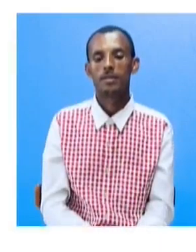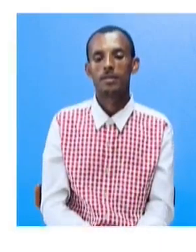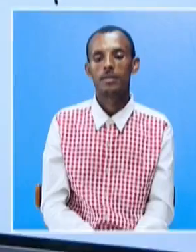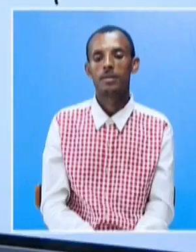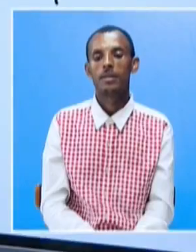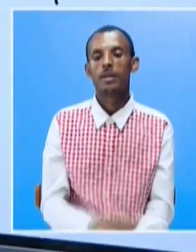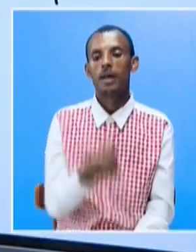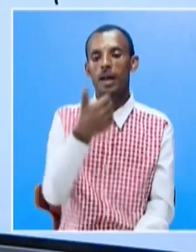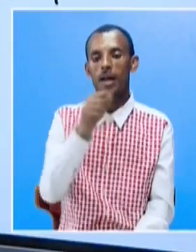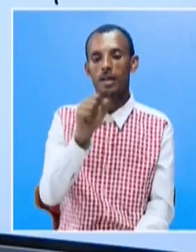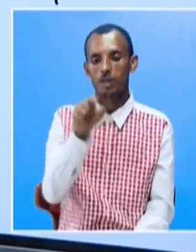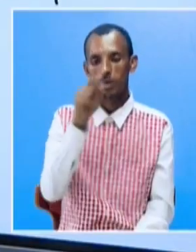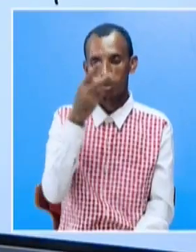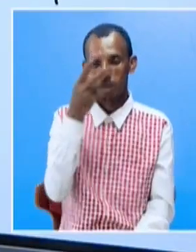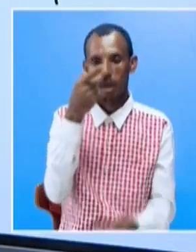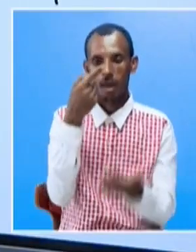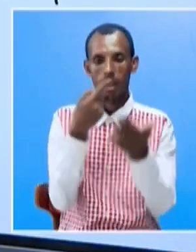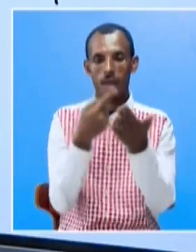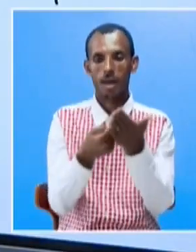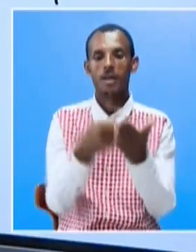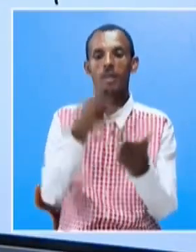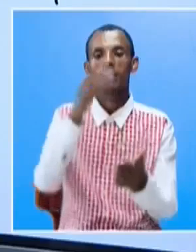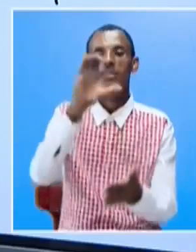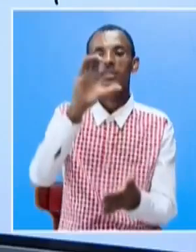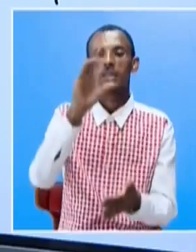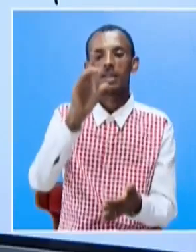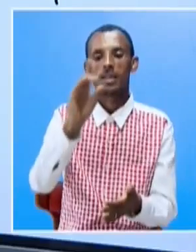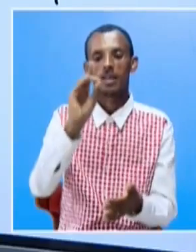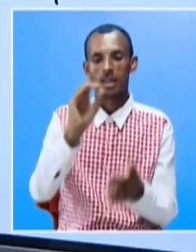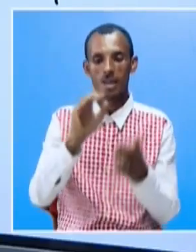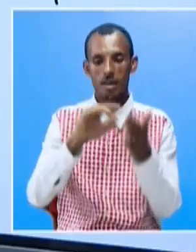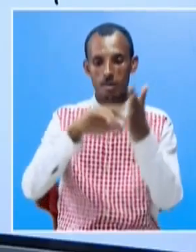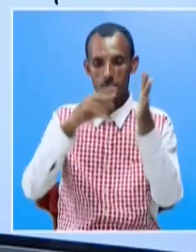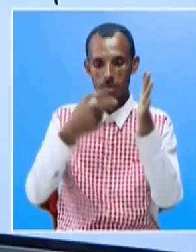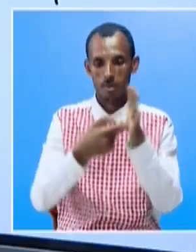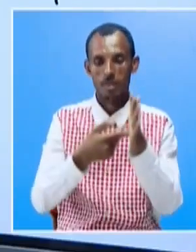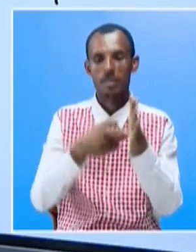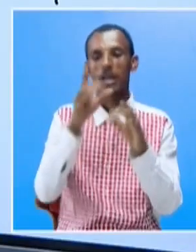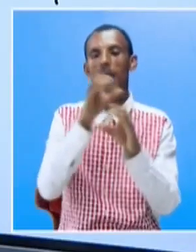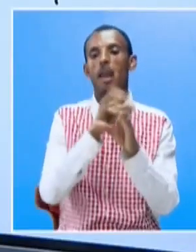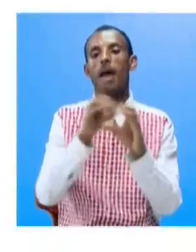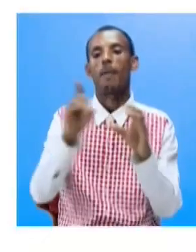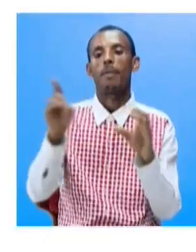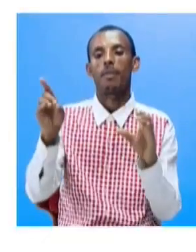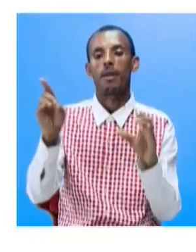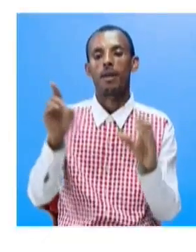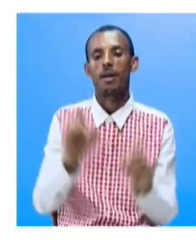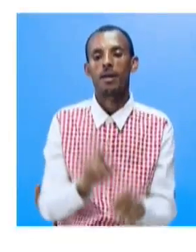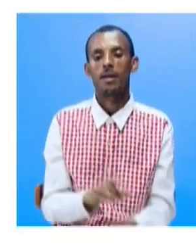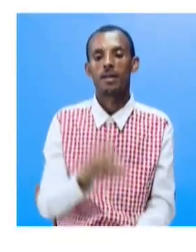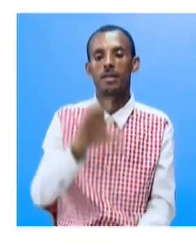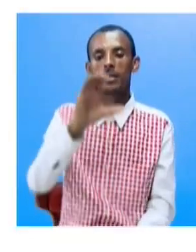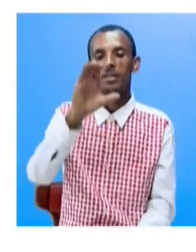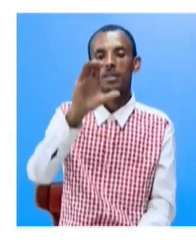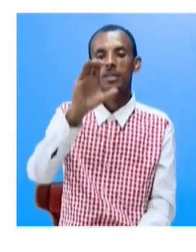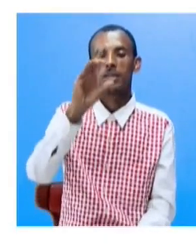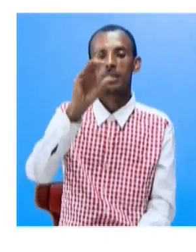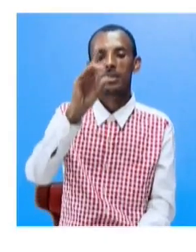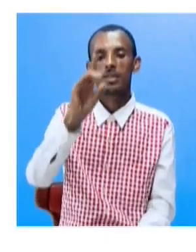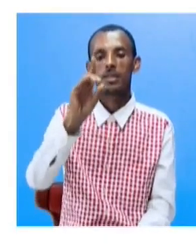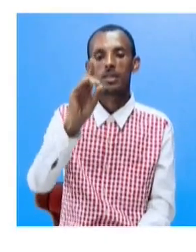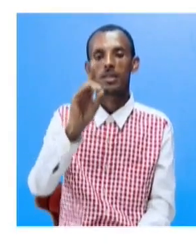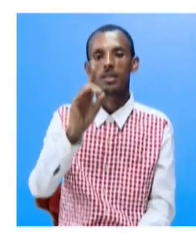As you can see here, CD is a diameter. So here CD